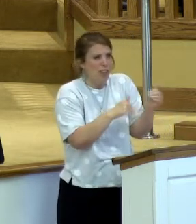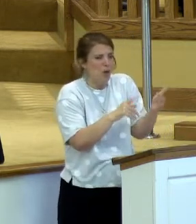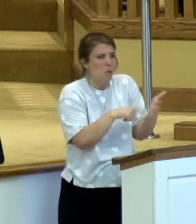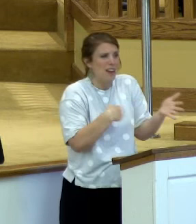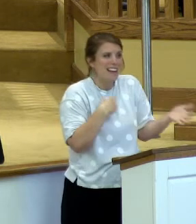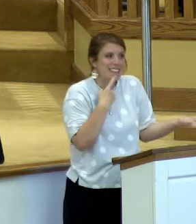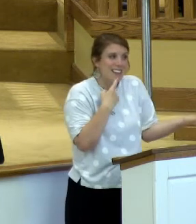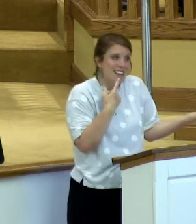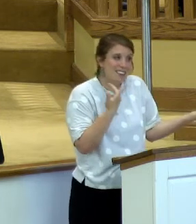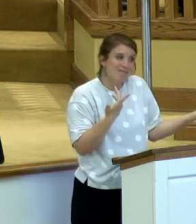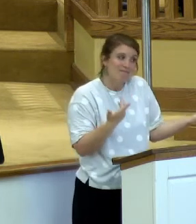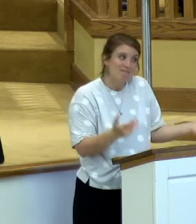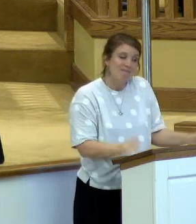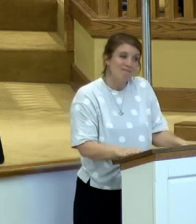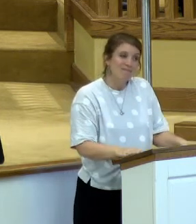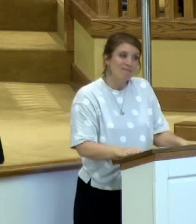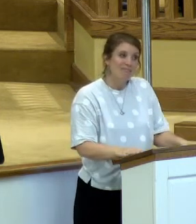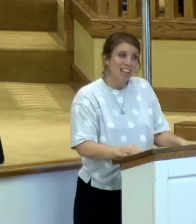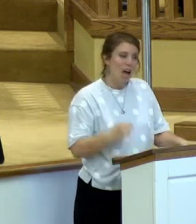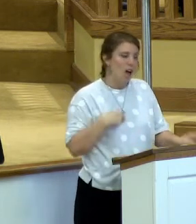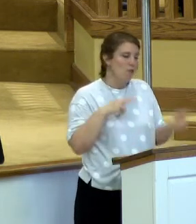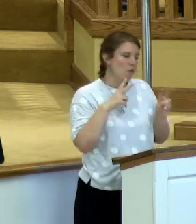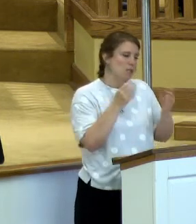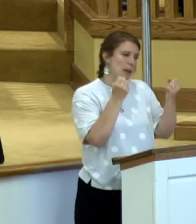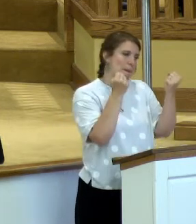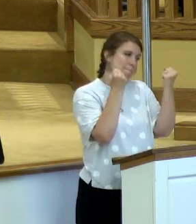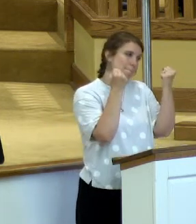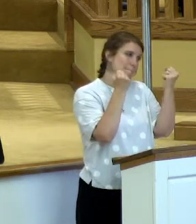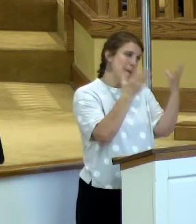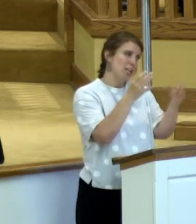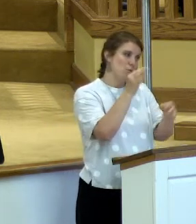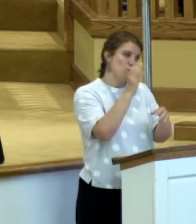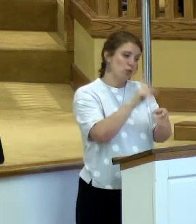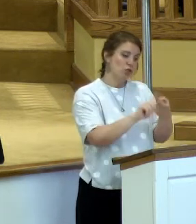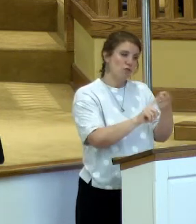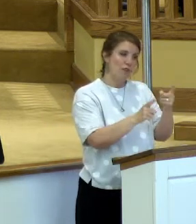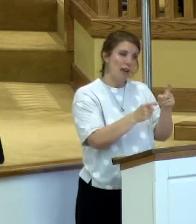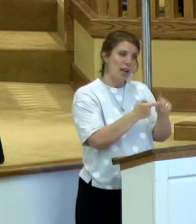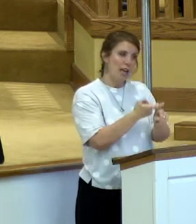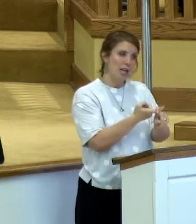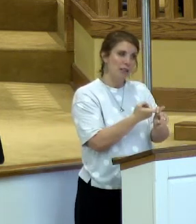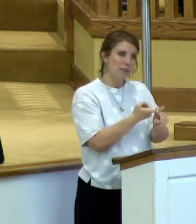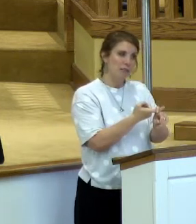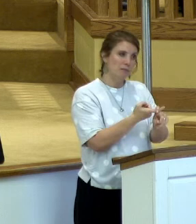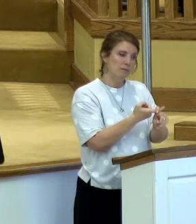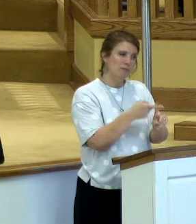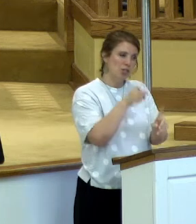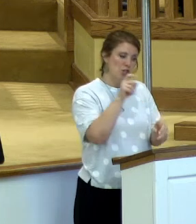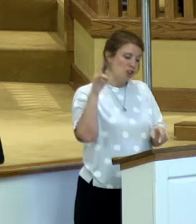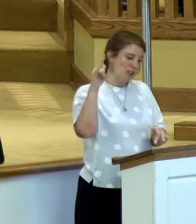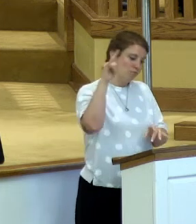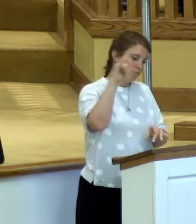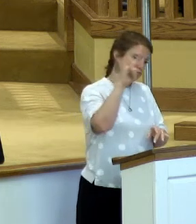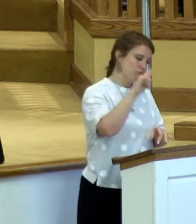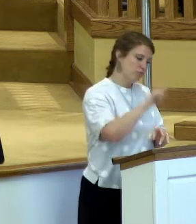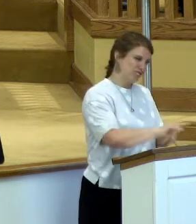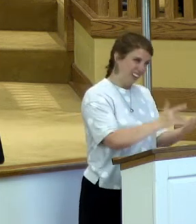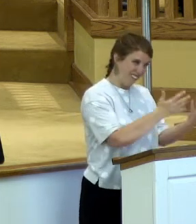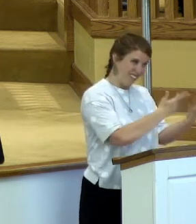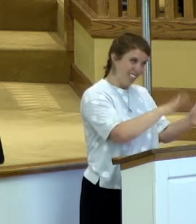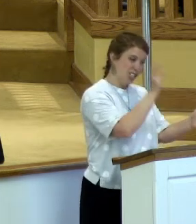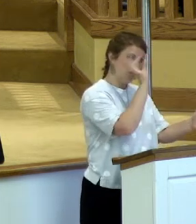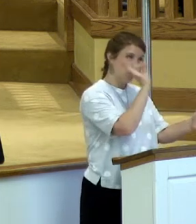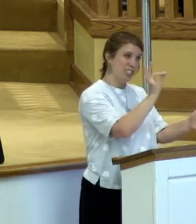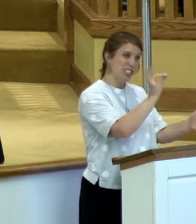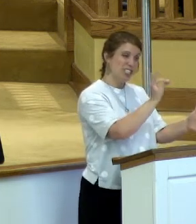said for the last 20 minutes. And I have watched many of my preacher friends, they should have landed the airplane, the teens were